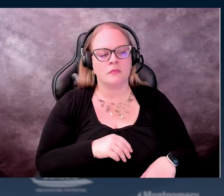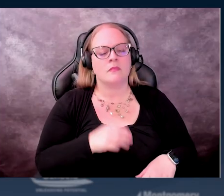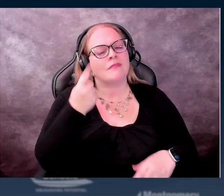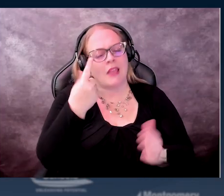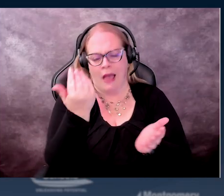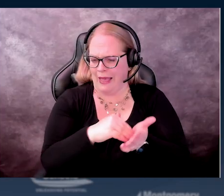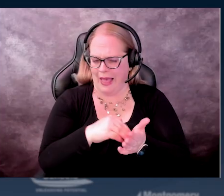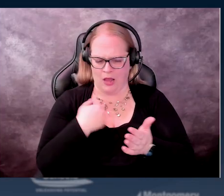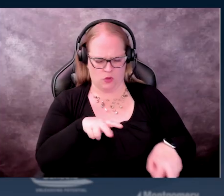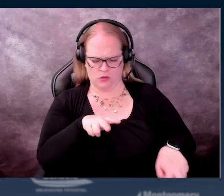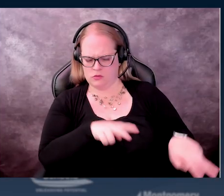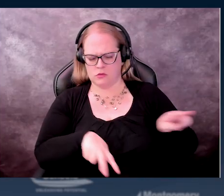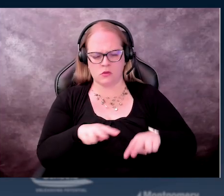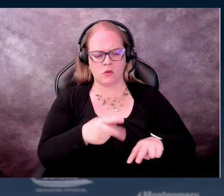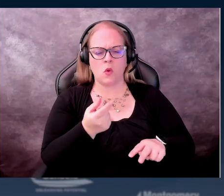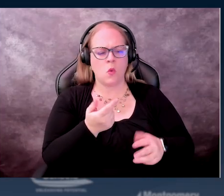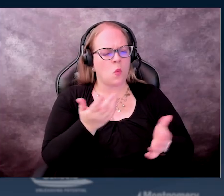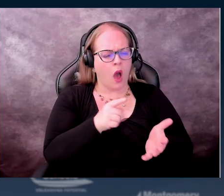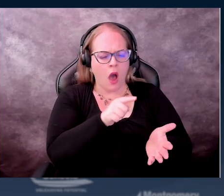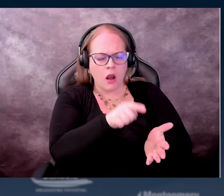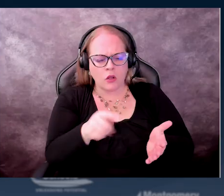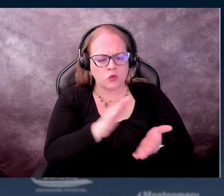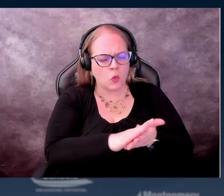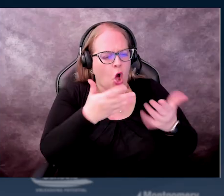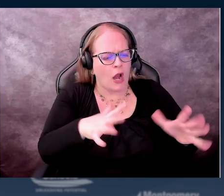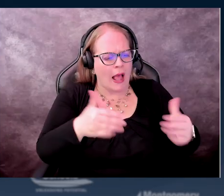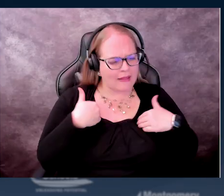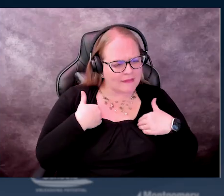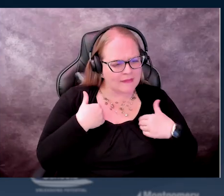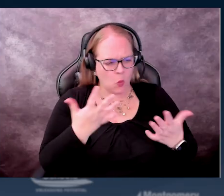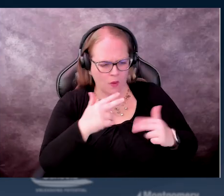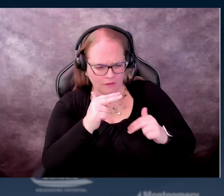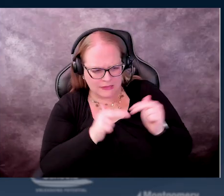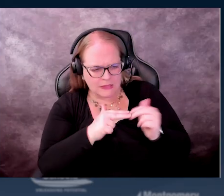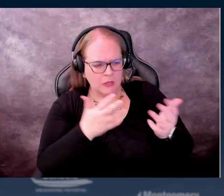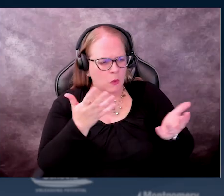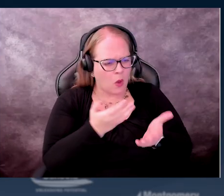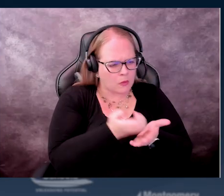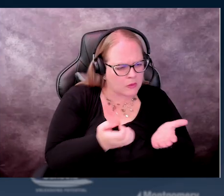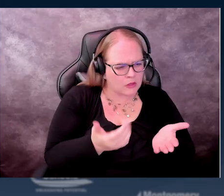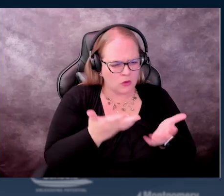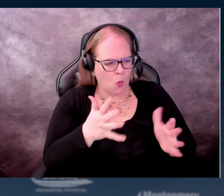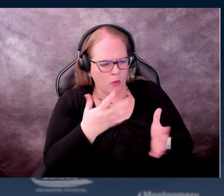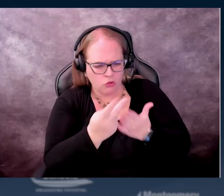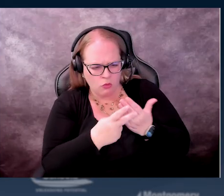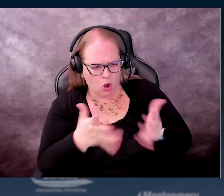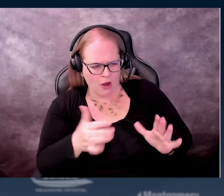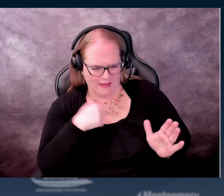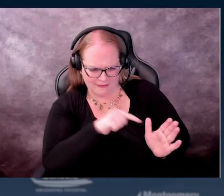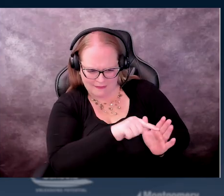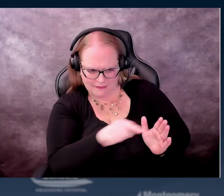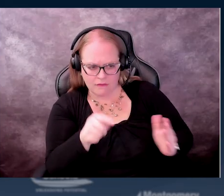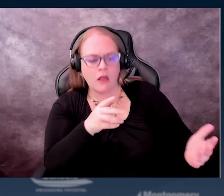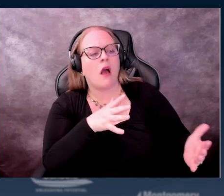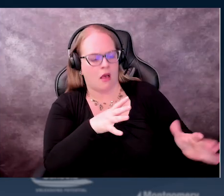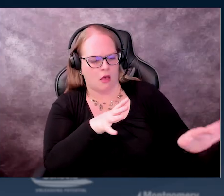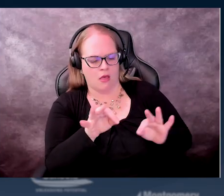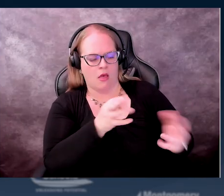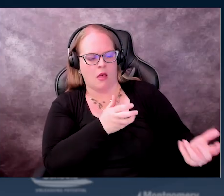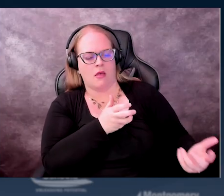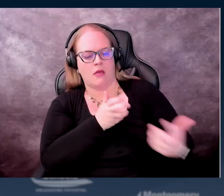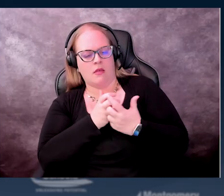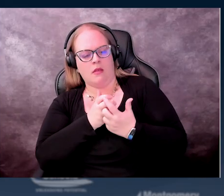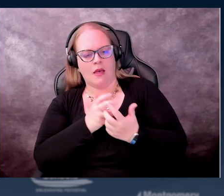schools and providing those assets and aligning them to the region themes. I want you to know that for